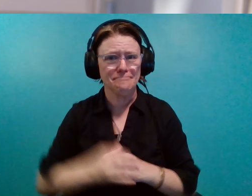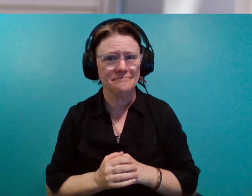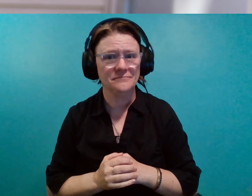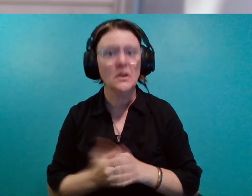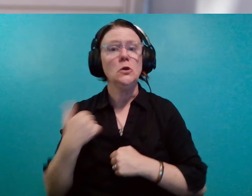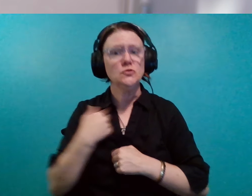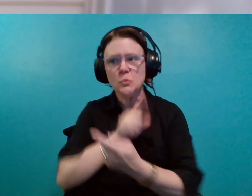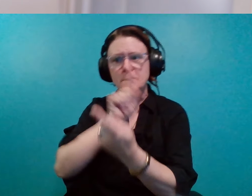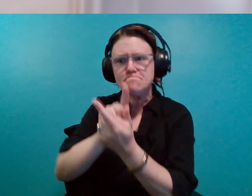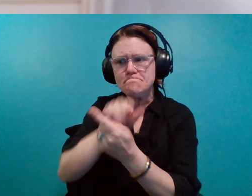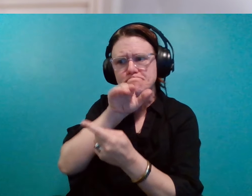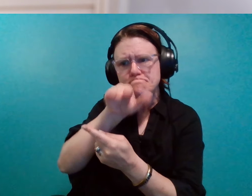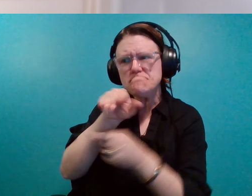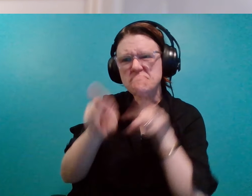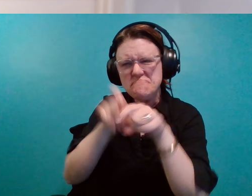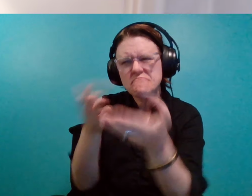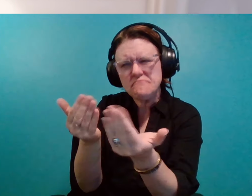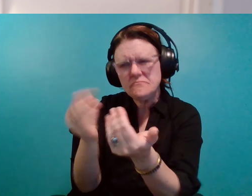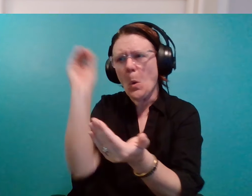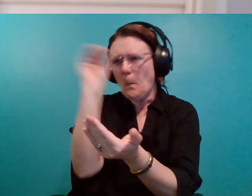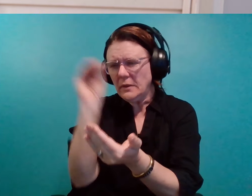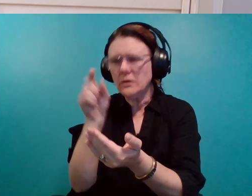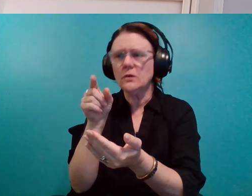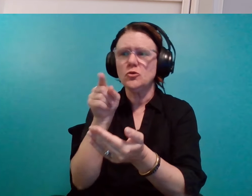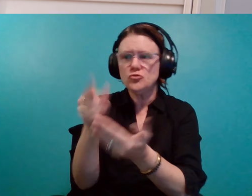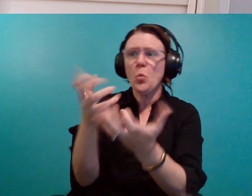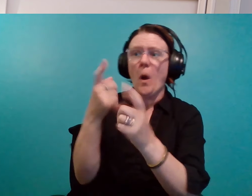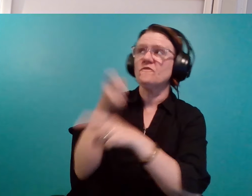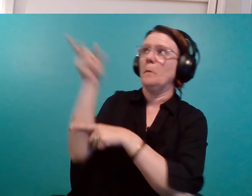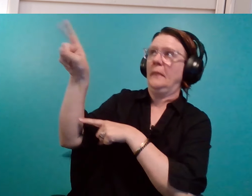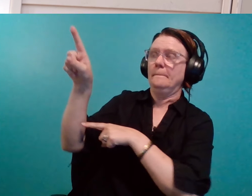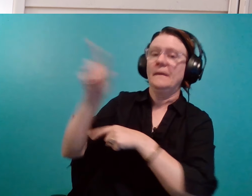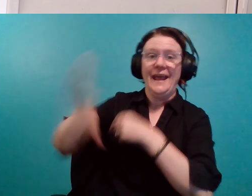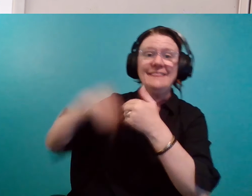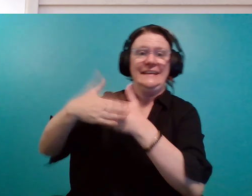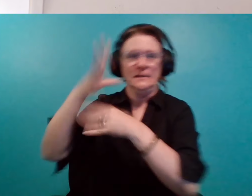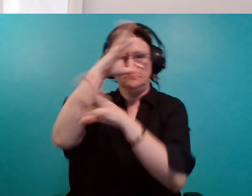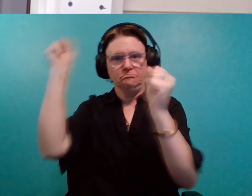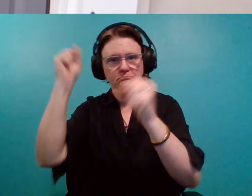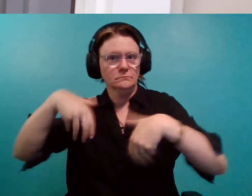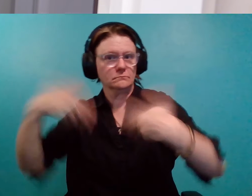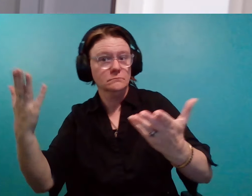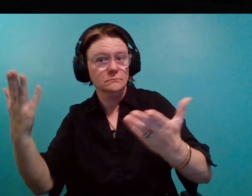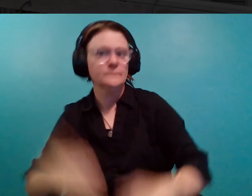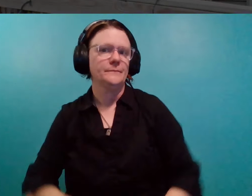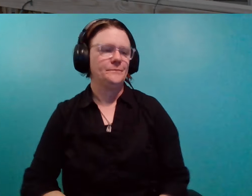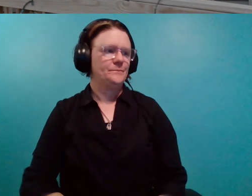basis. So we went to those voters in our community to hear what they want from politicians and from the next